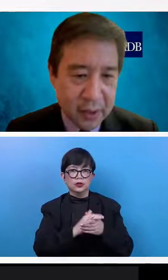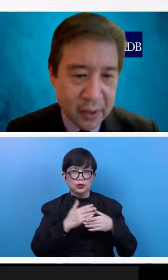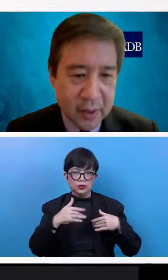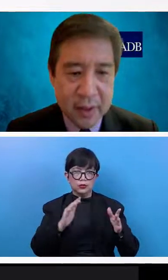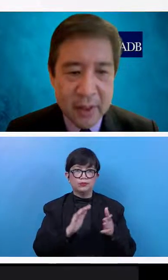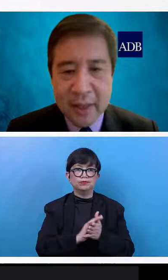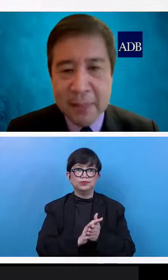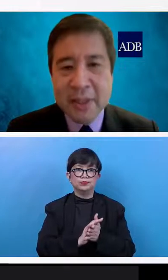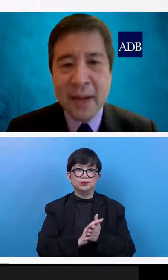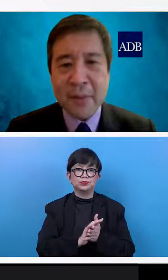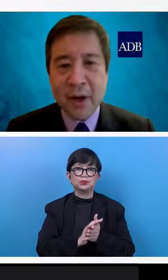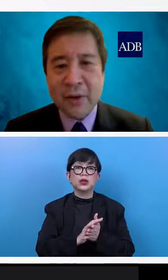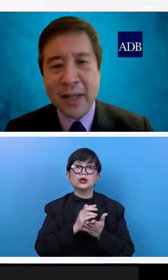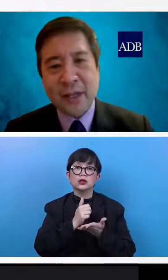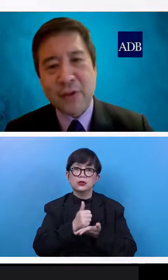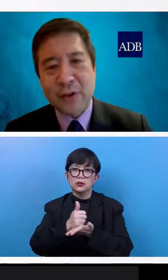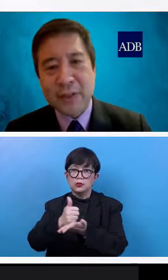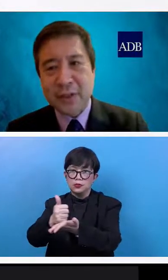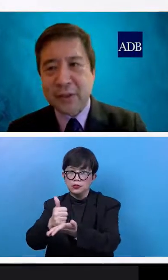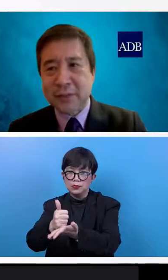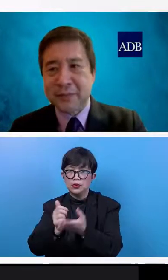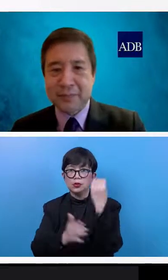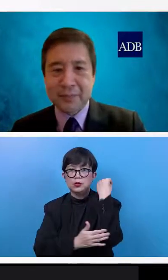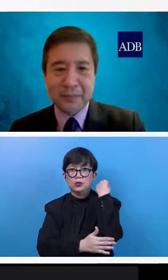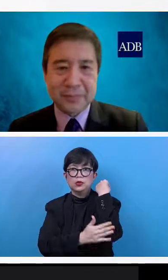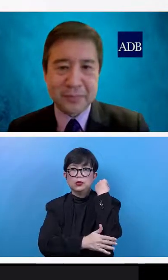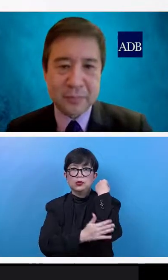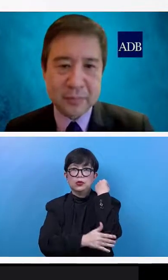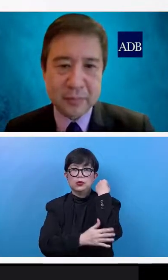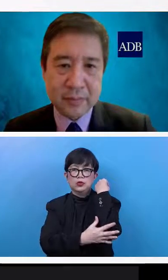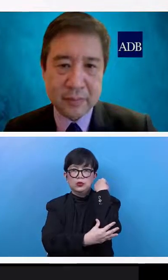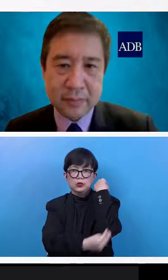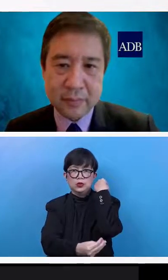stability. And let me stop there and thank you for your attention.